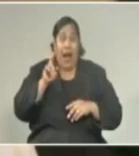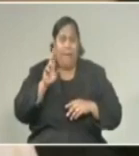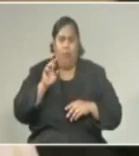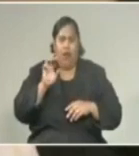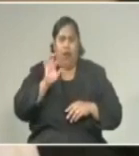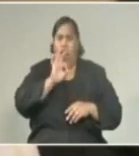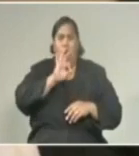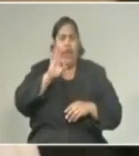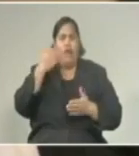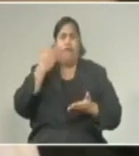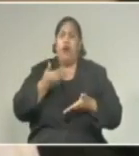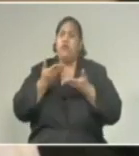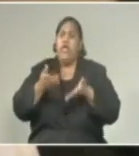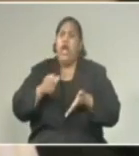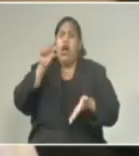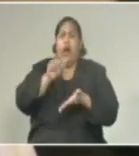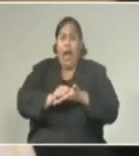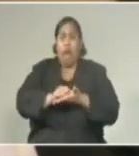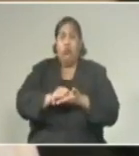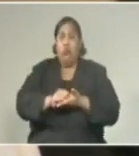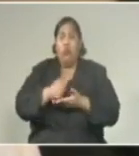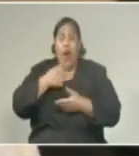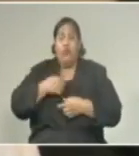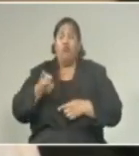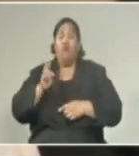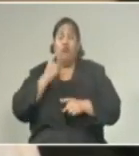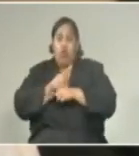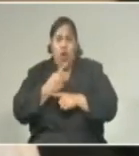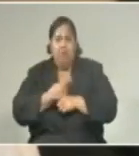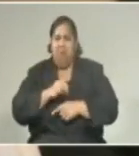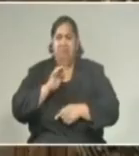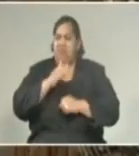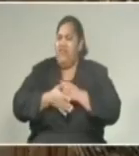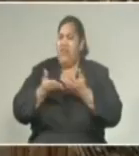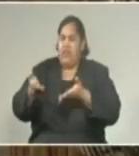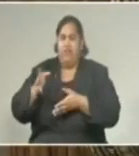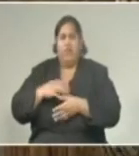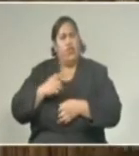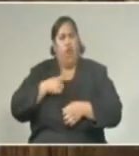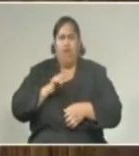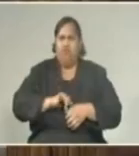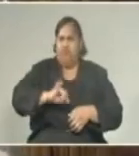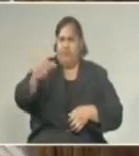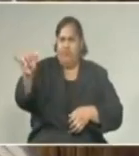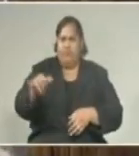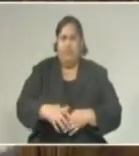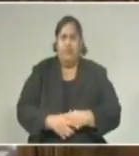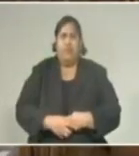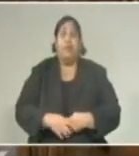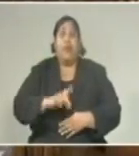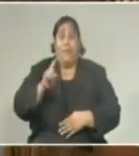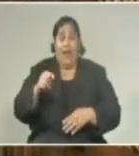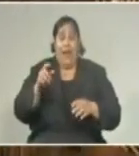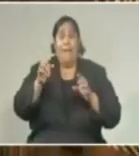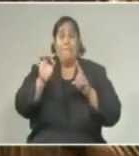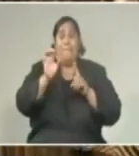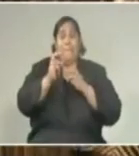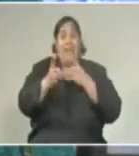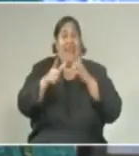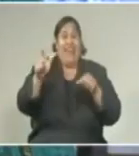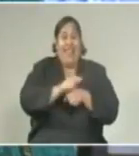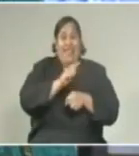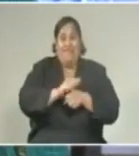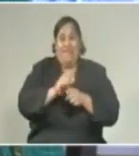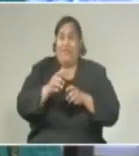these allegations because they received that letter and got whisked away immediately. The former Prime Minister Mahendra Chaudhry, Fiji's